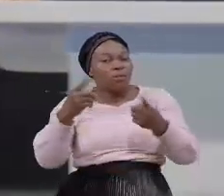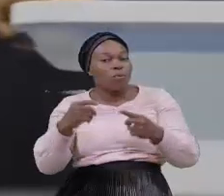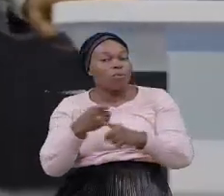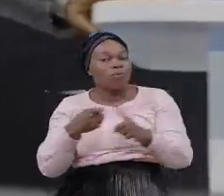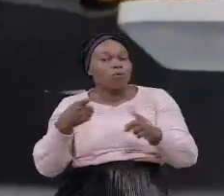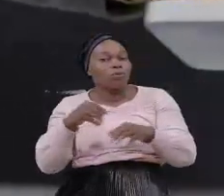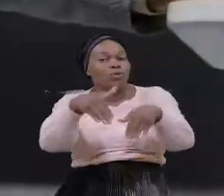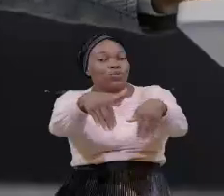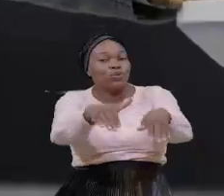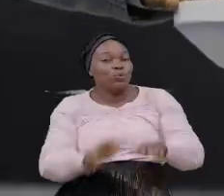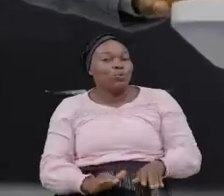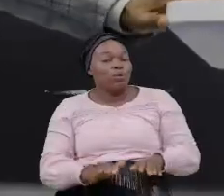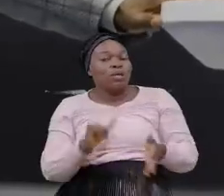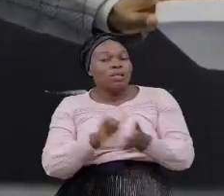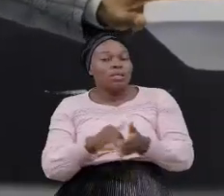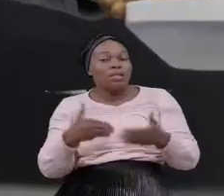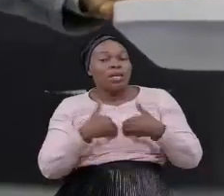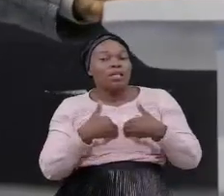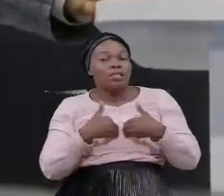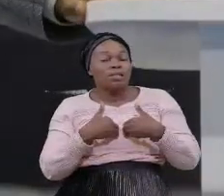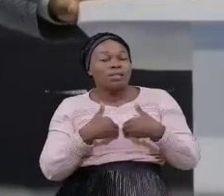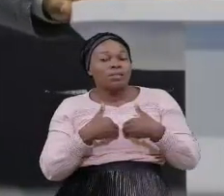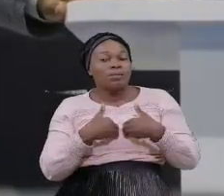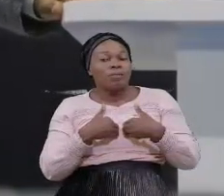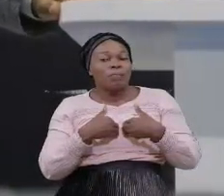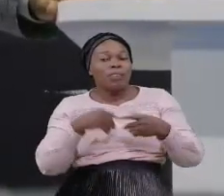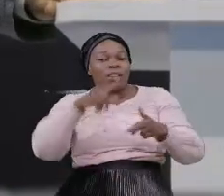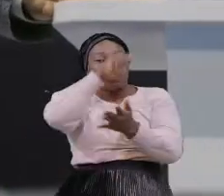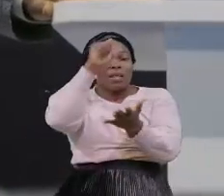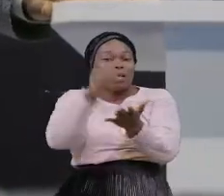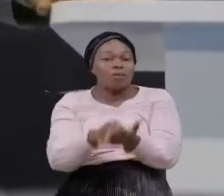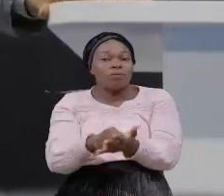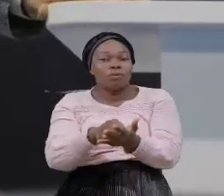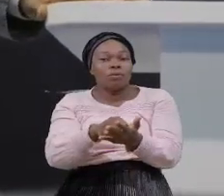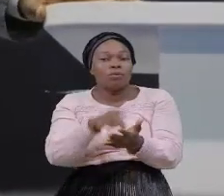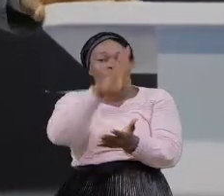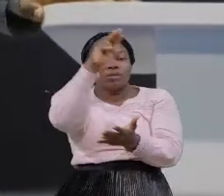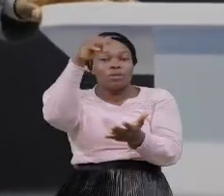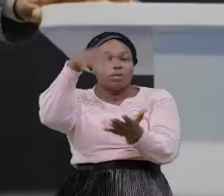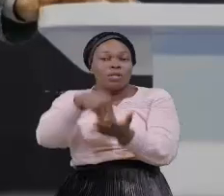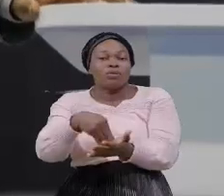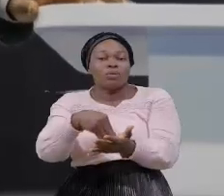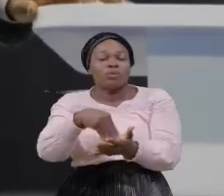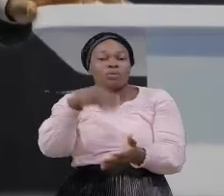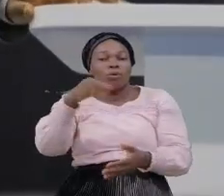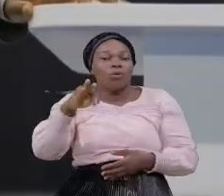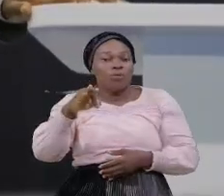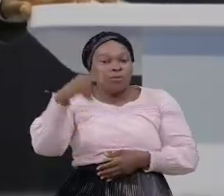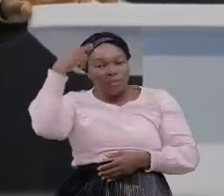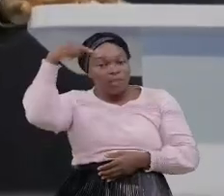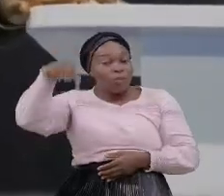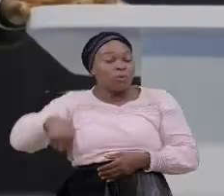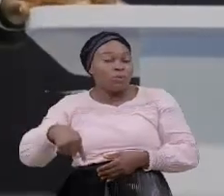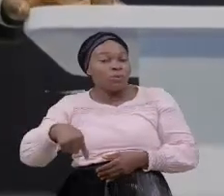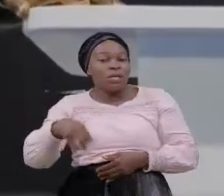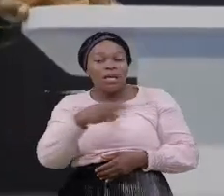legion, thousands of demons. And he said, have you come to torment me? And Jesus was looking. Don't cast us